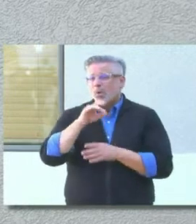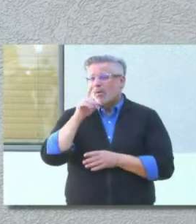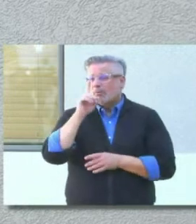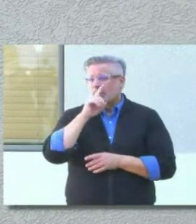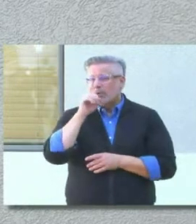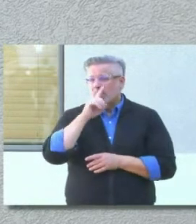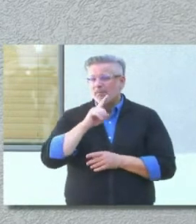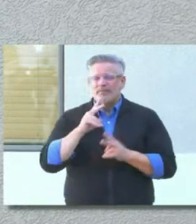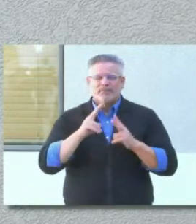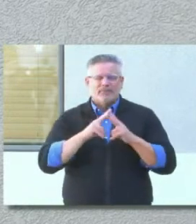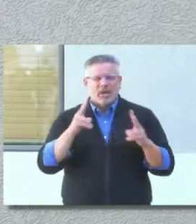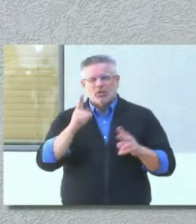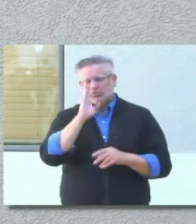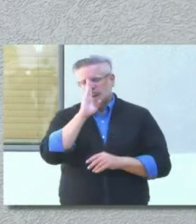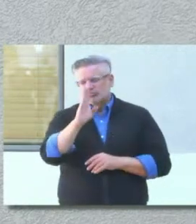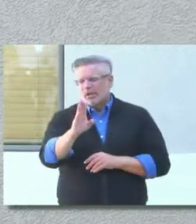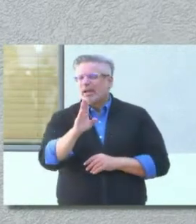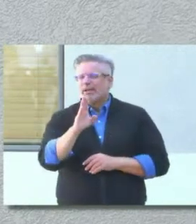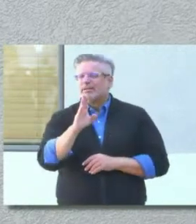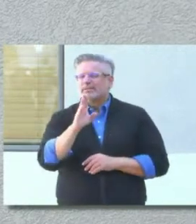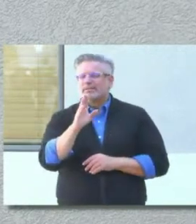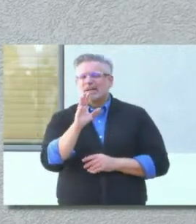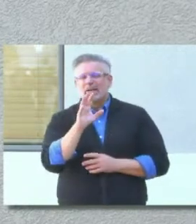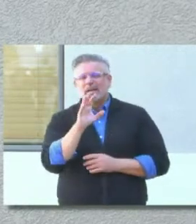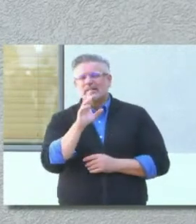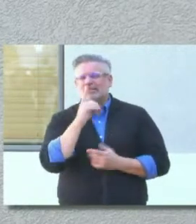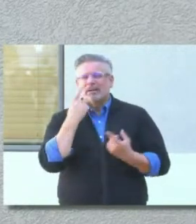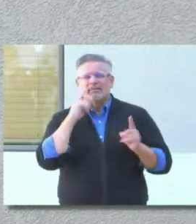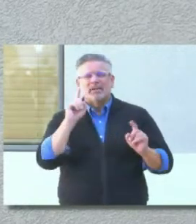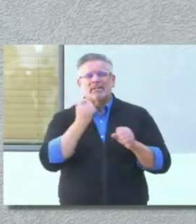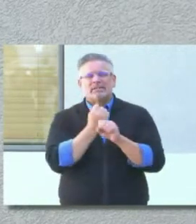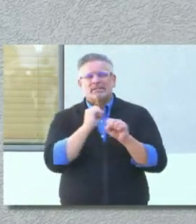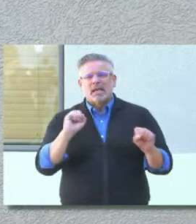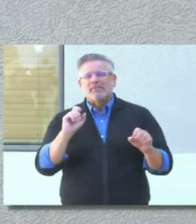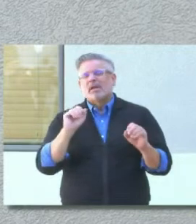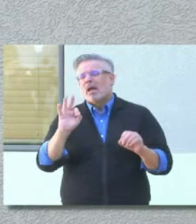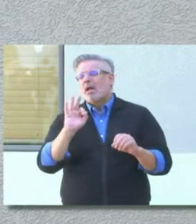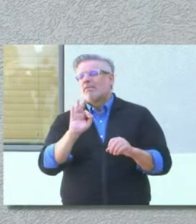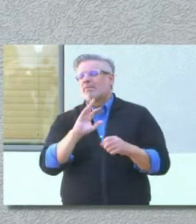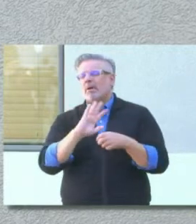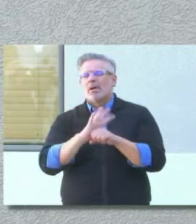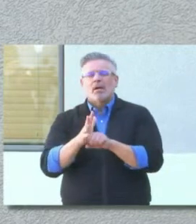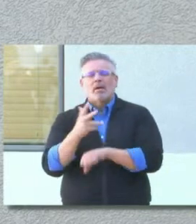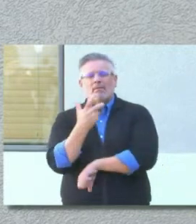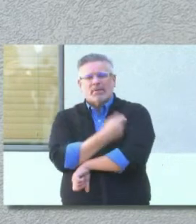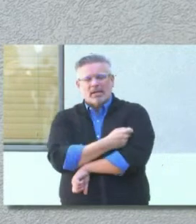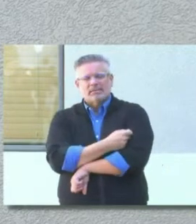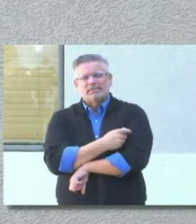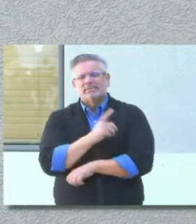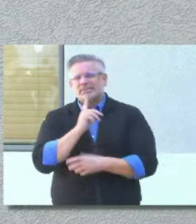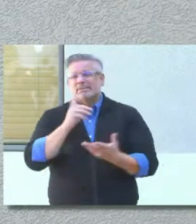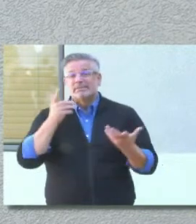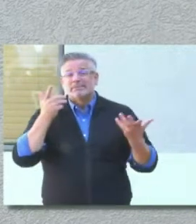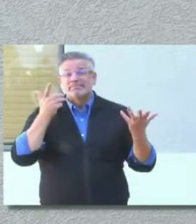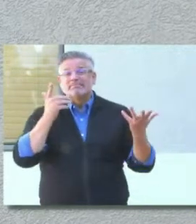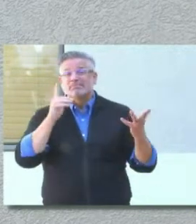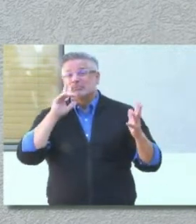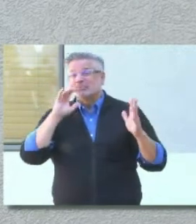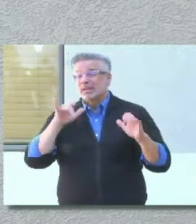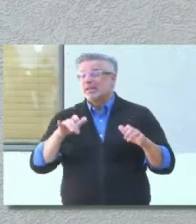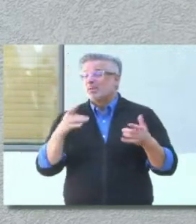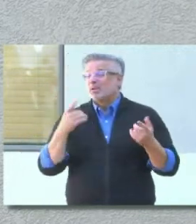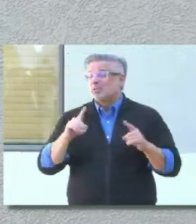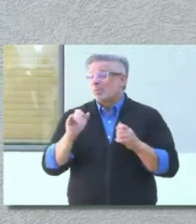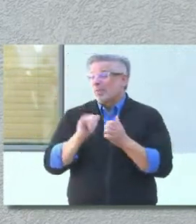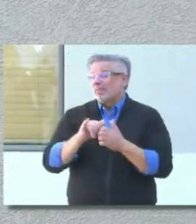the very direct assault on the efficacy and safety of vaccines. It's alarming what's going